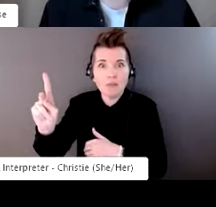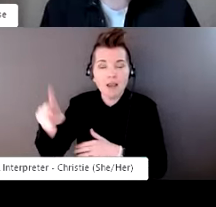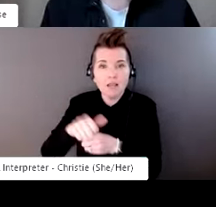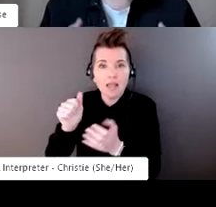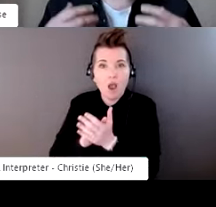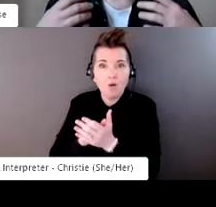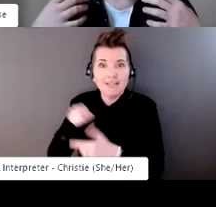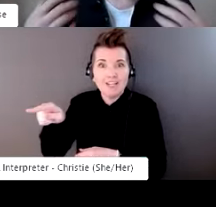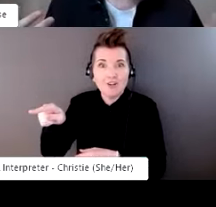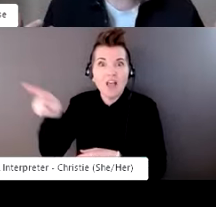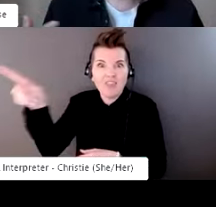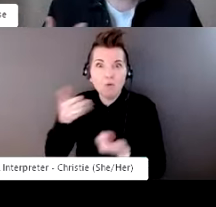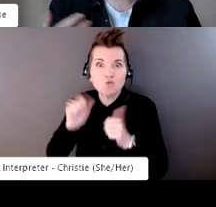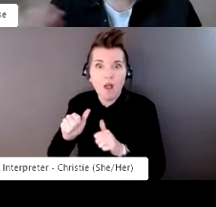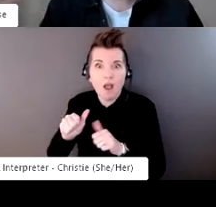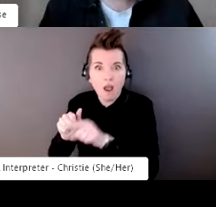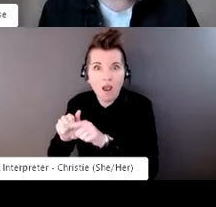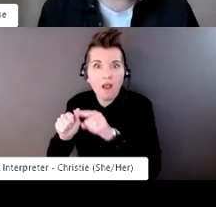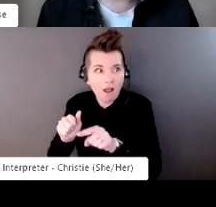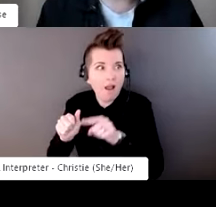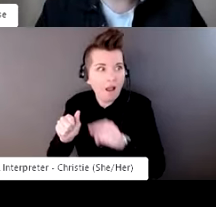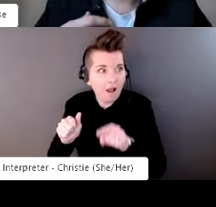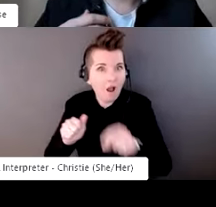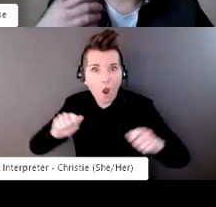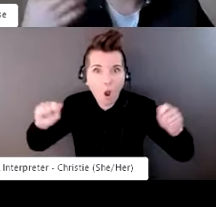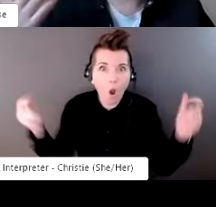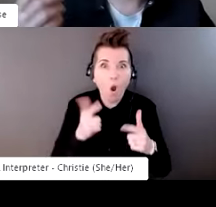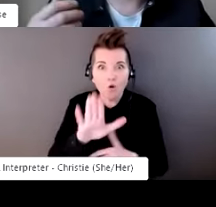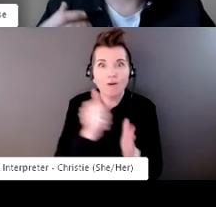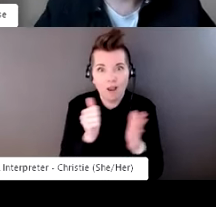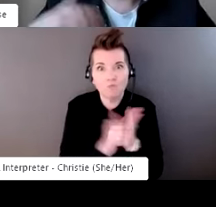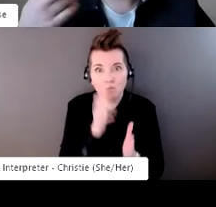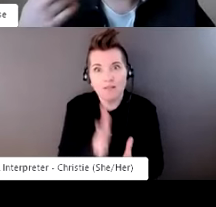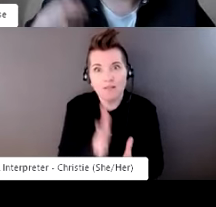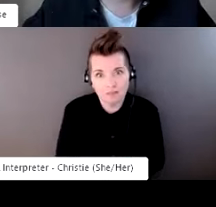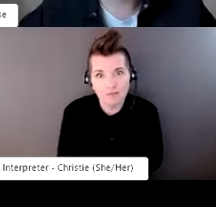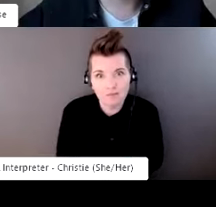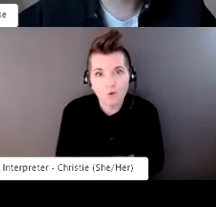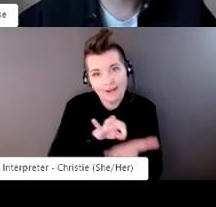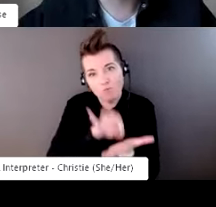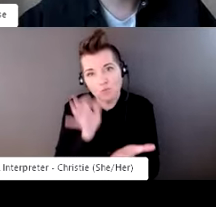also why if you like, let's say you have an account on